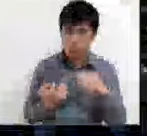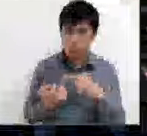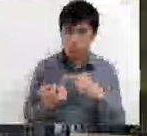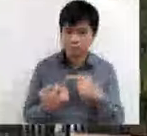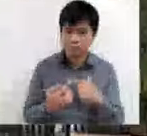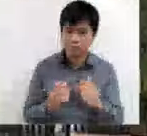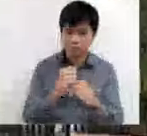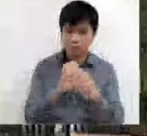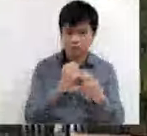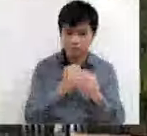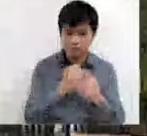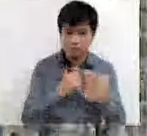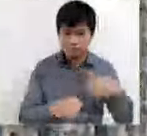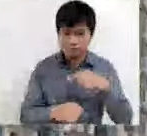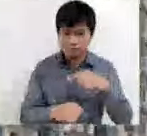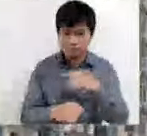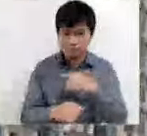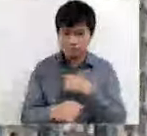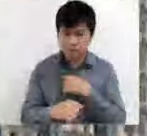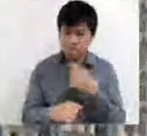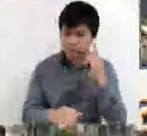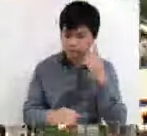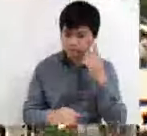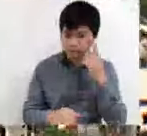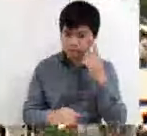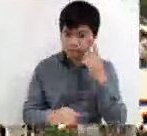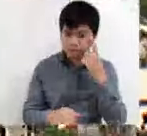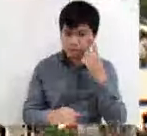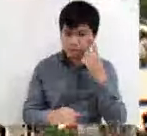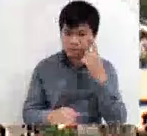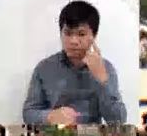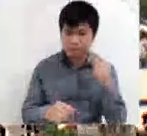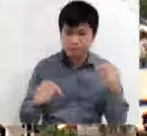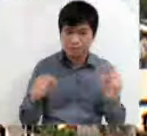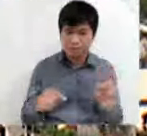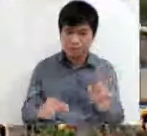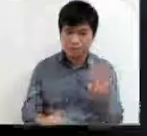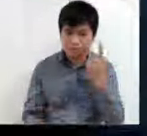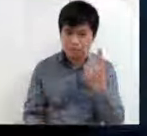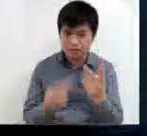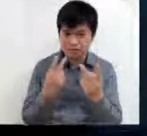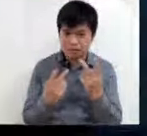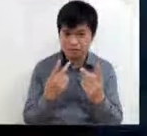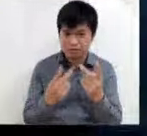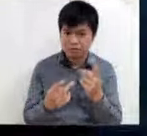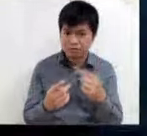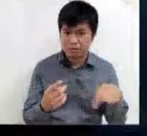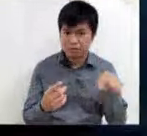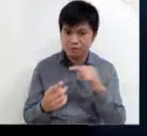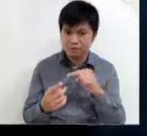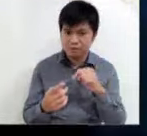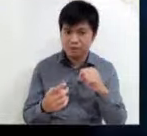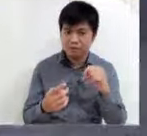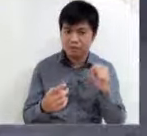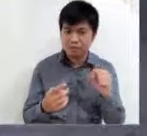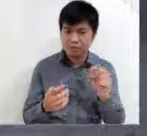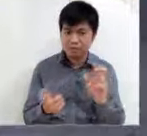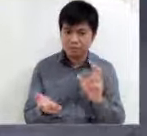that? I think that what I hear, what I see is, yes, it is getting, the investment climate here is improving. Do you think